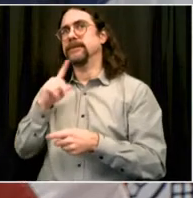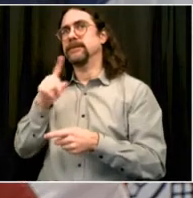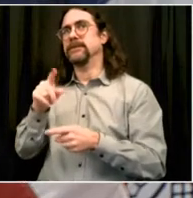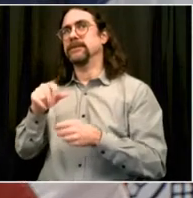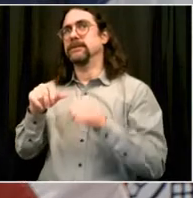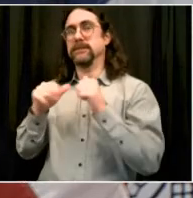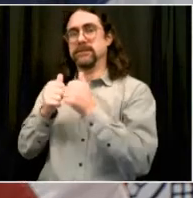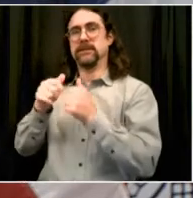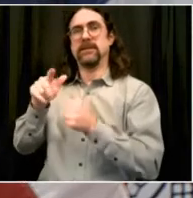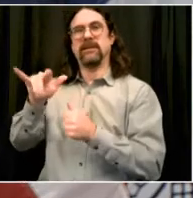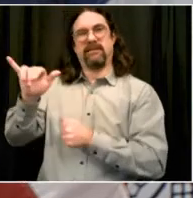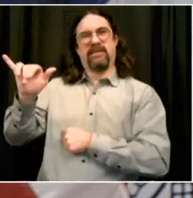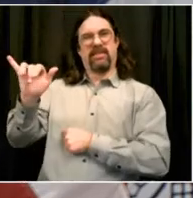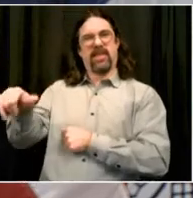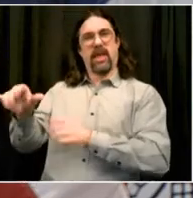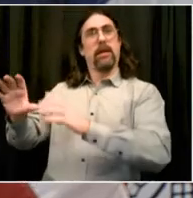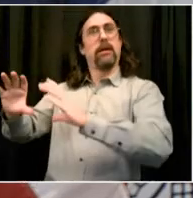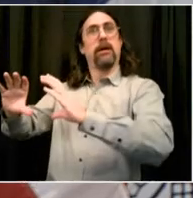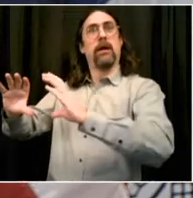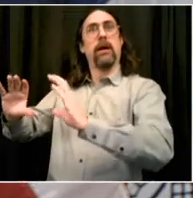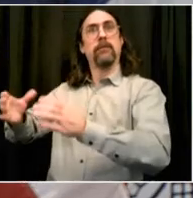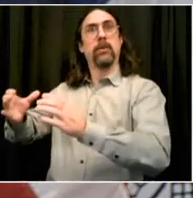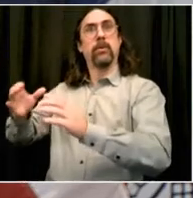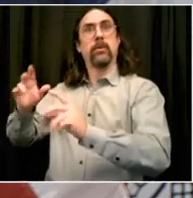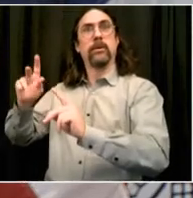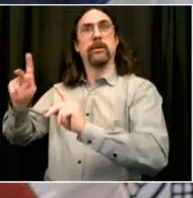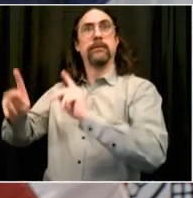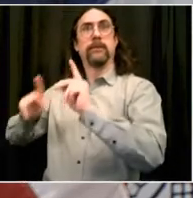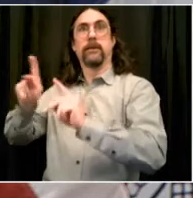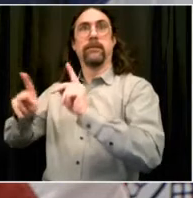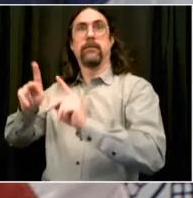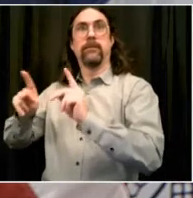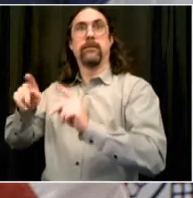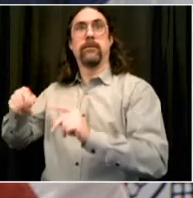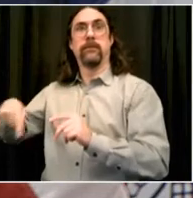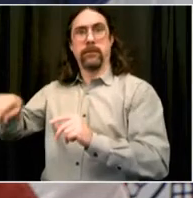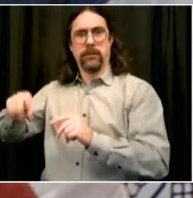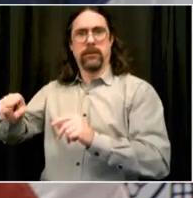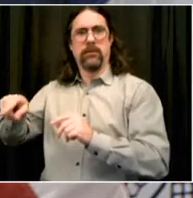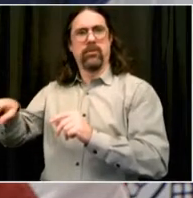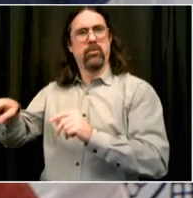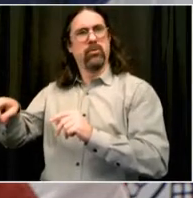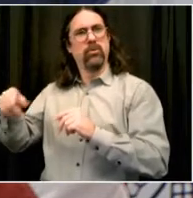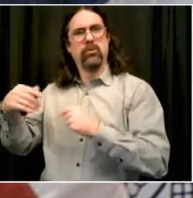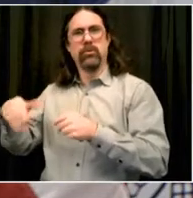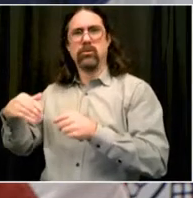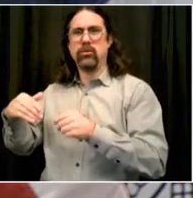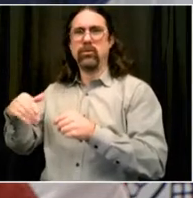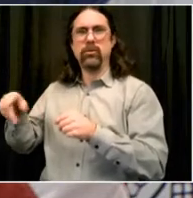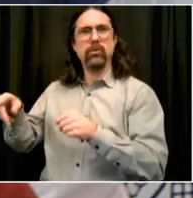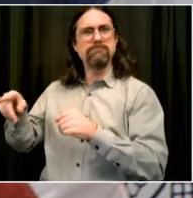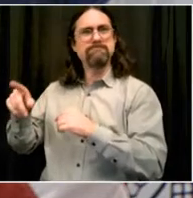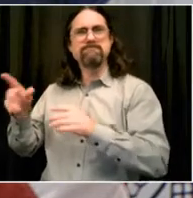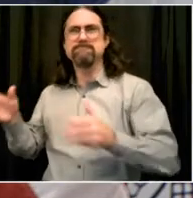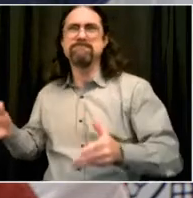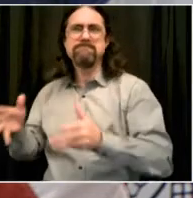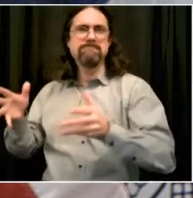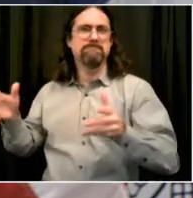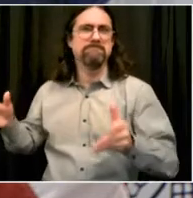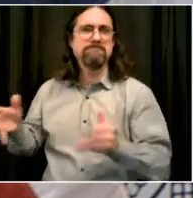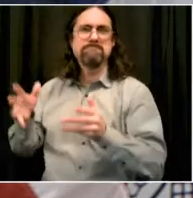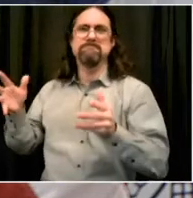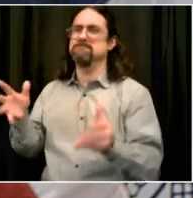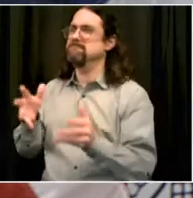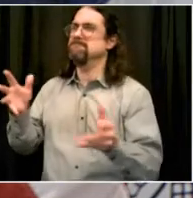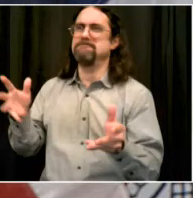and they did a really good job with that. So I don't think it's one thing or another. I agree with you, these large events are a real cause for concern,